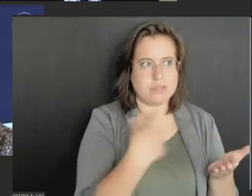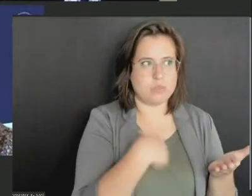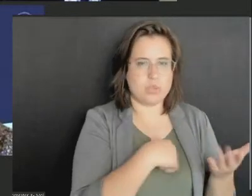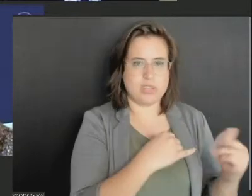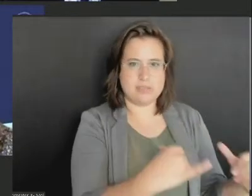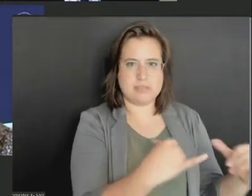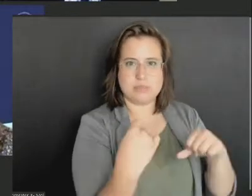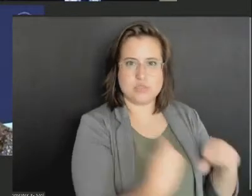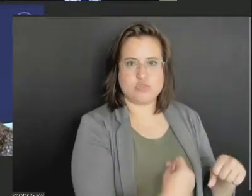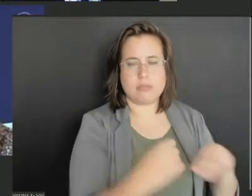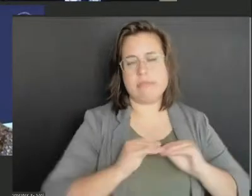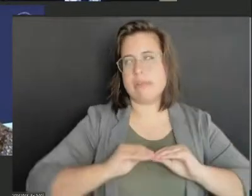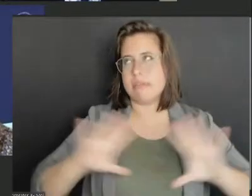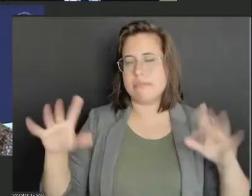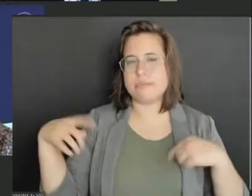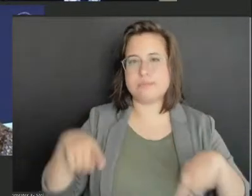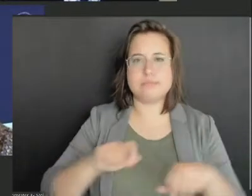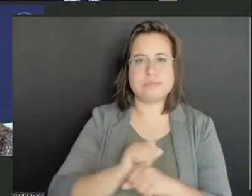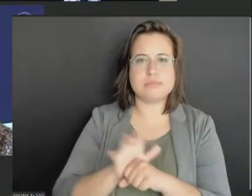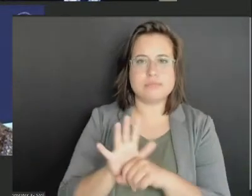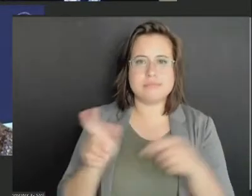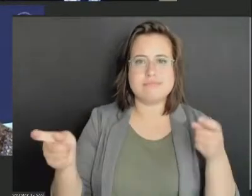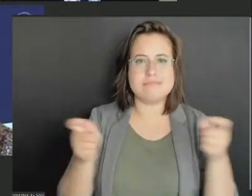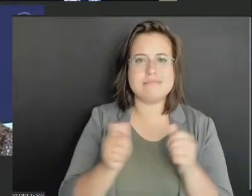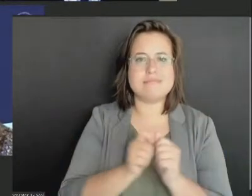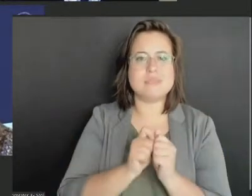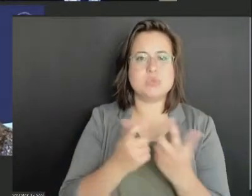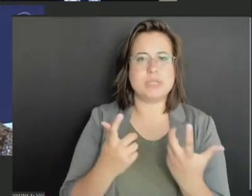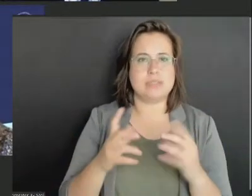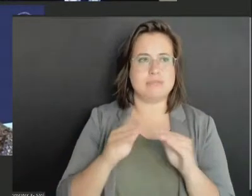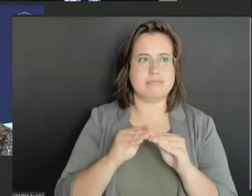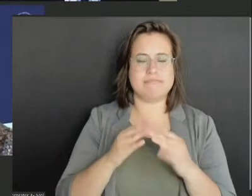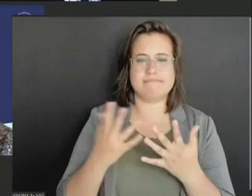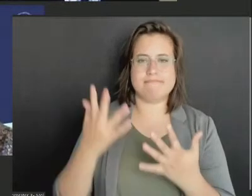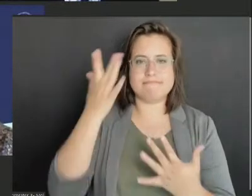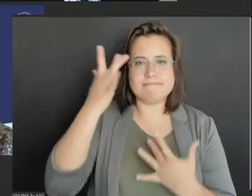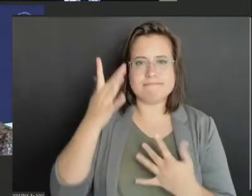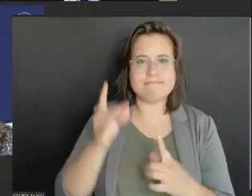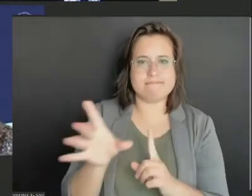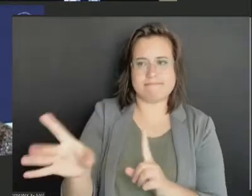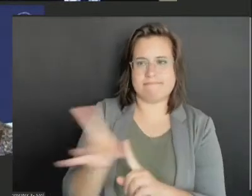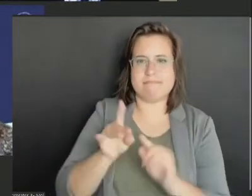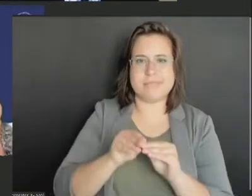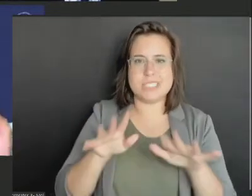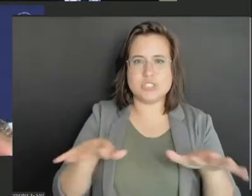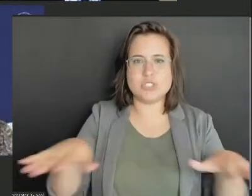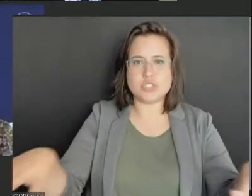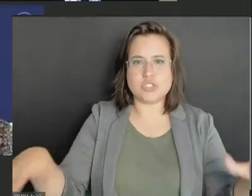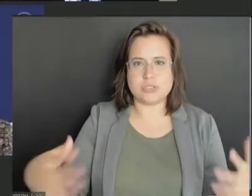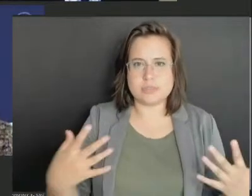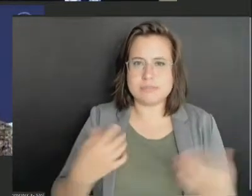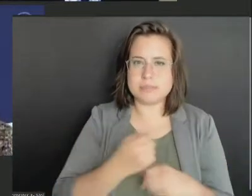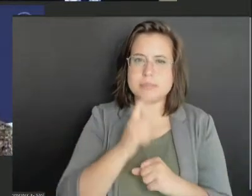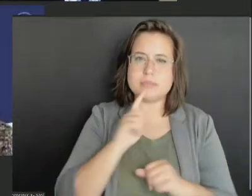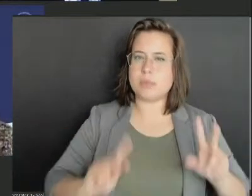a pandemic, in dealing with contagious airborne diseases, and making sure that people have the tools. Those who